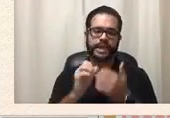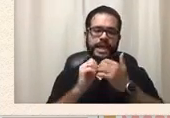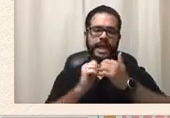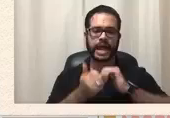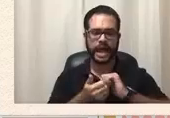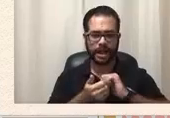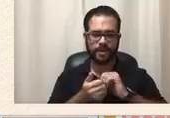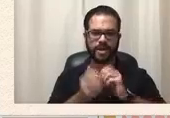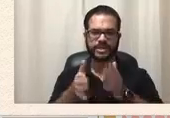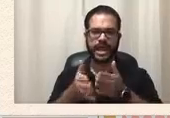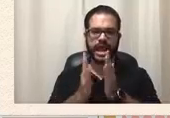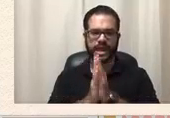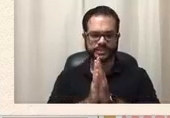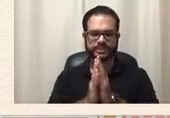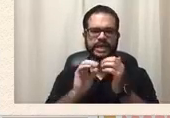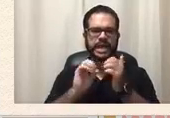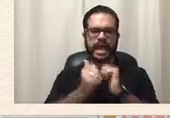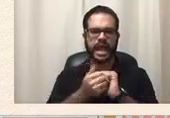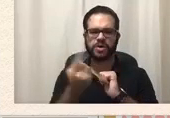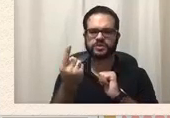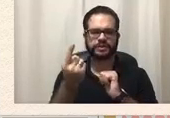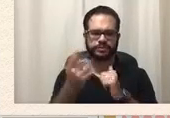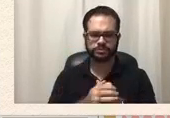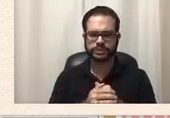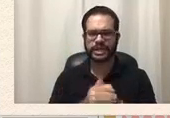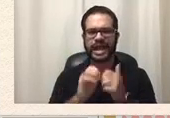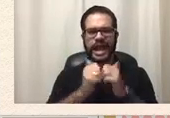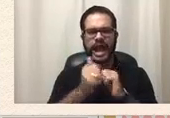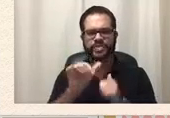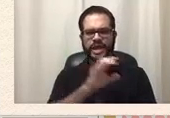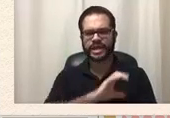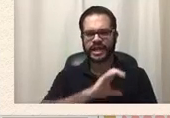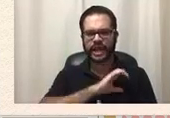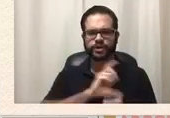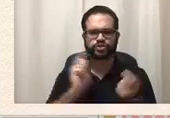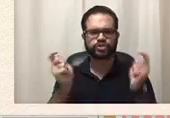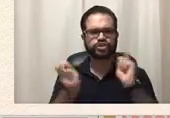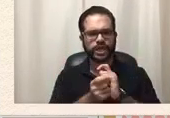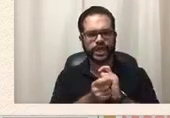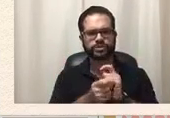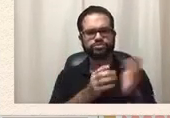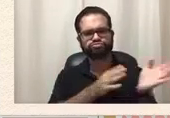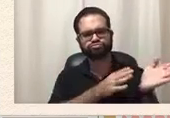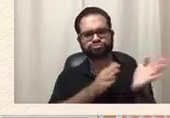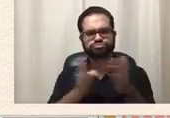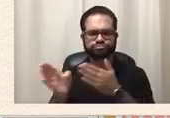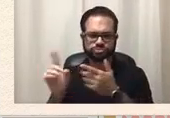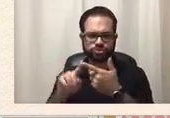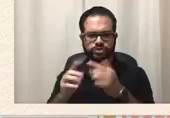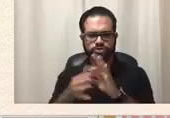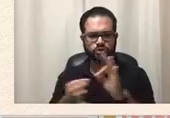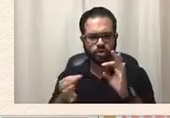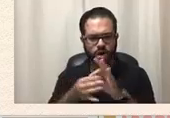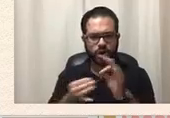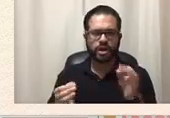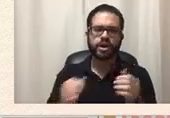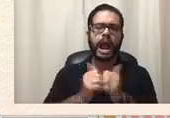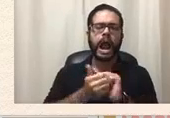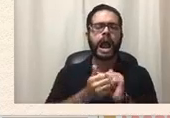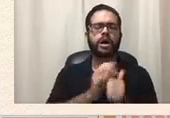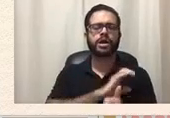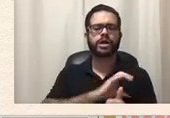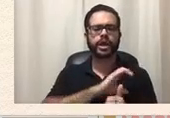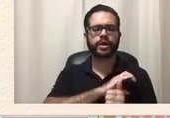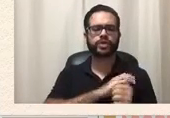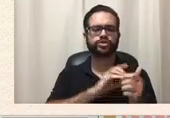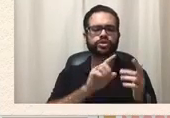is. How did the character change throughout the story? How did the character change from the beginning to the end? You